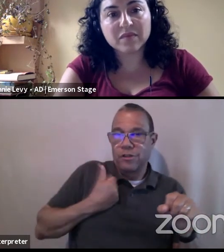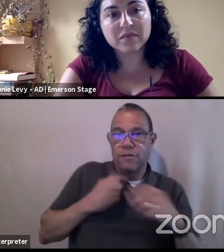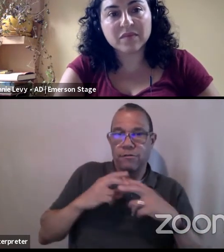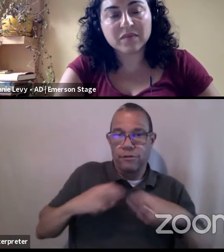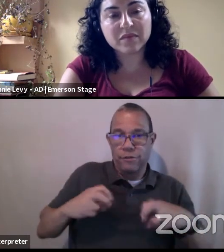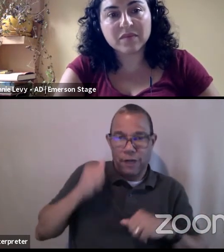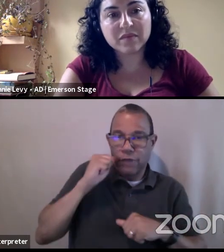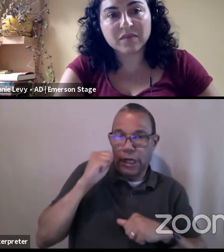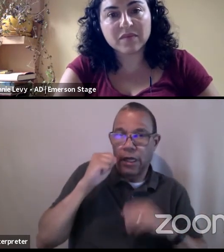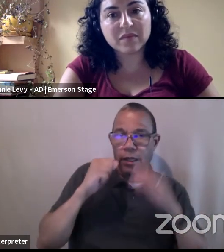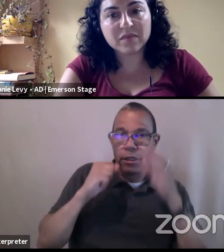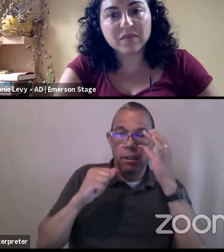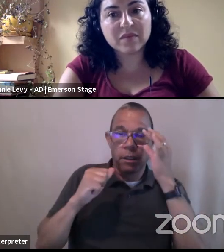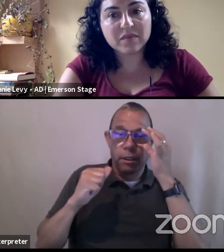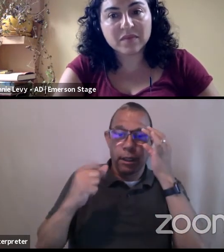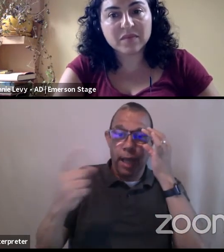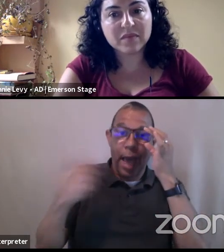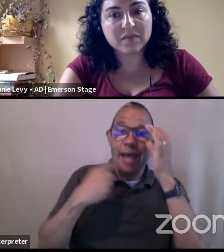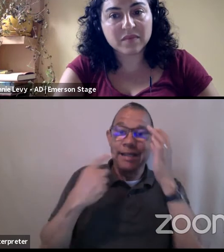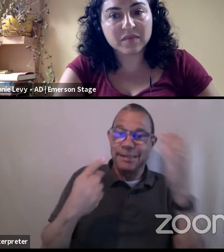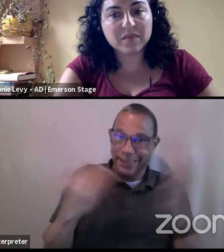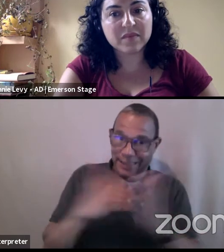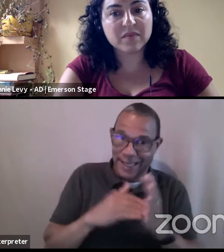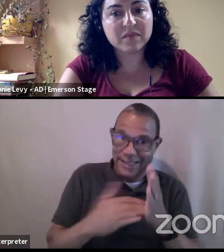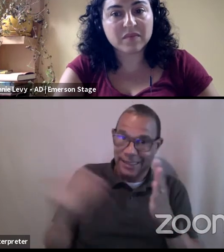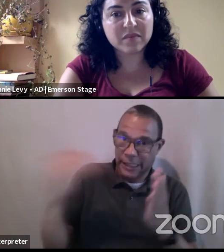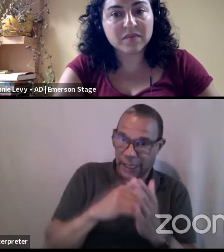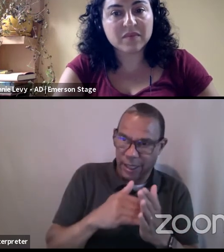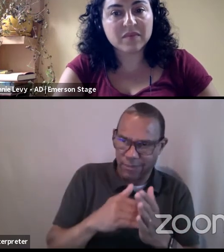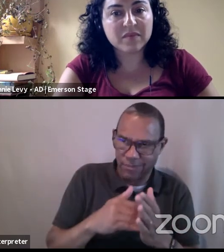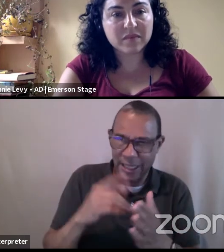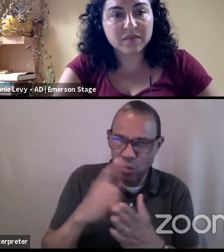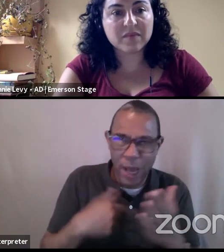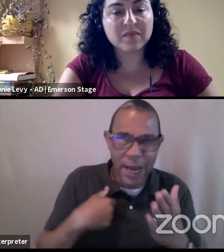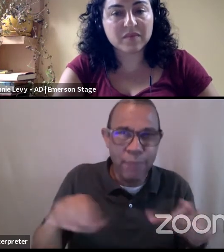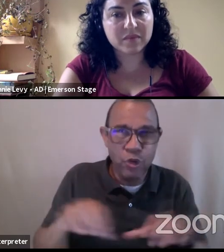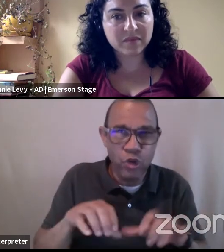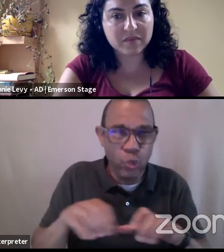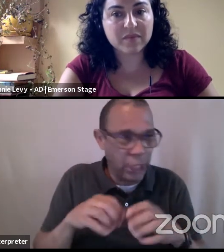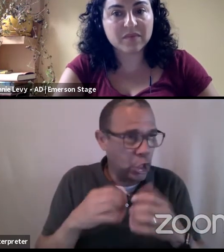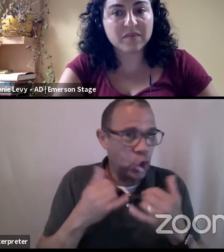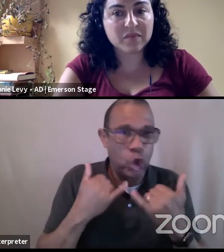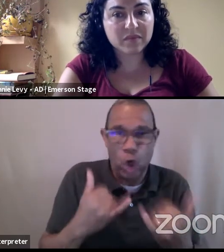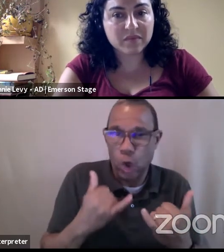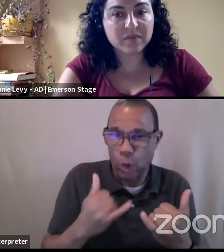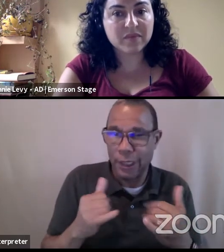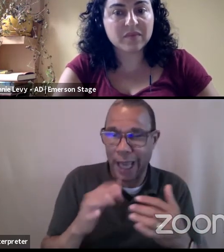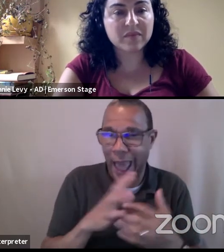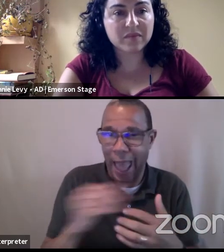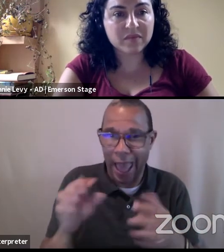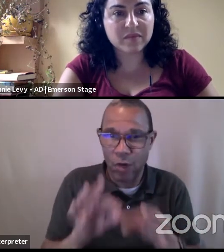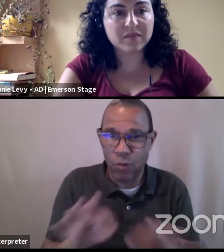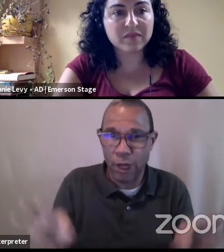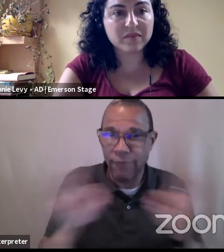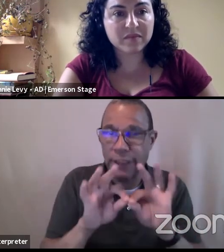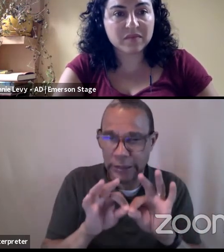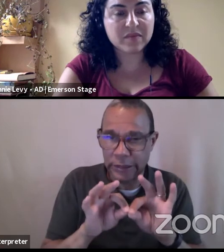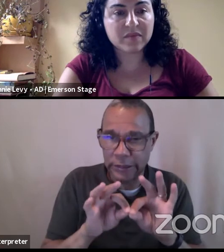uh, you know, ask again and again, is it current? Um, am I, uh, innovating,